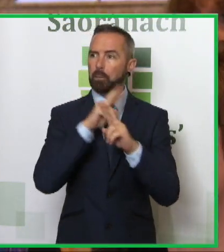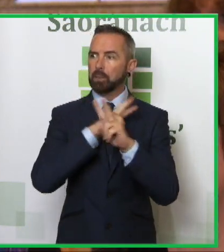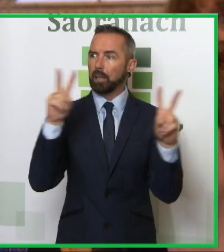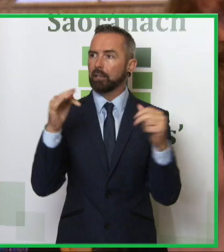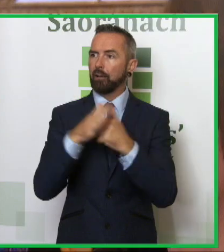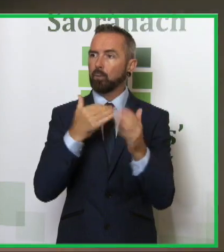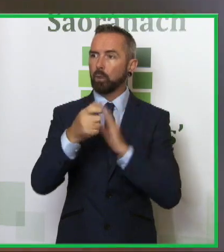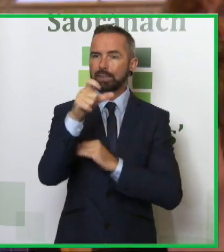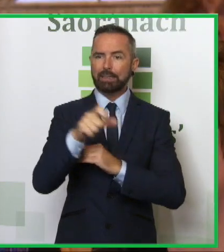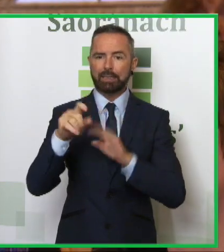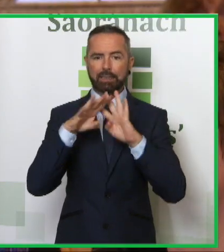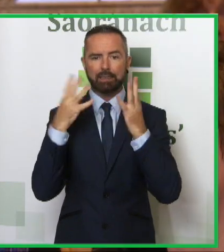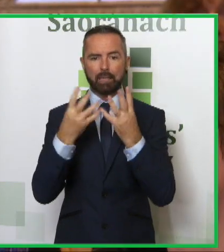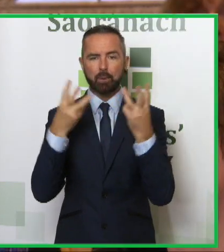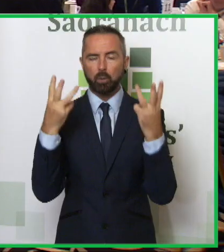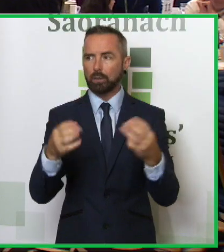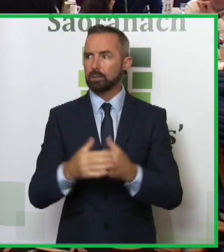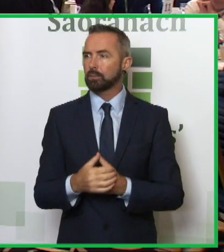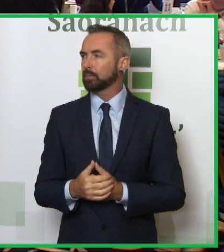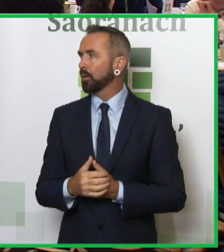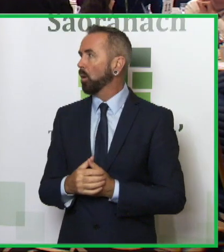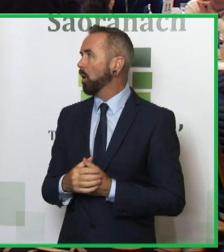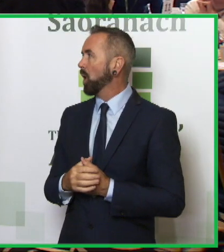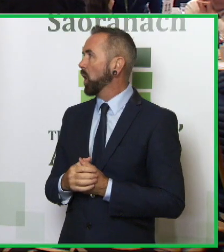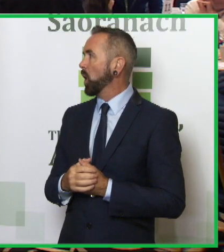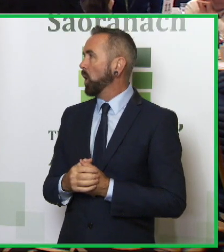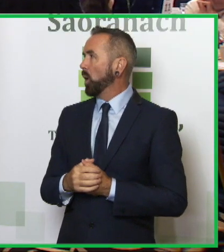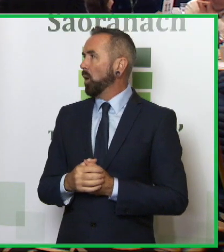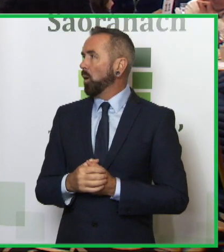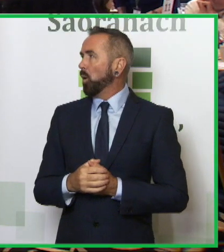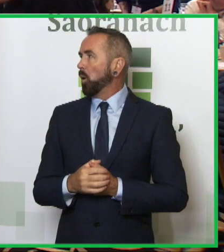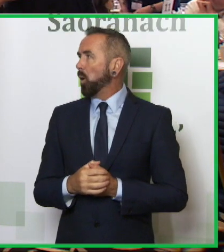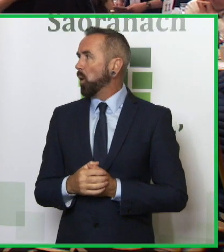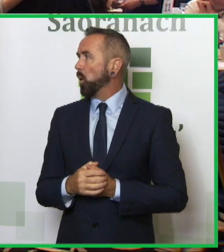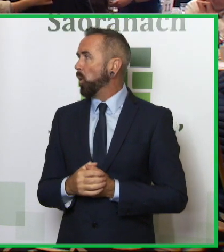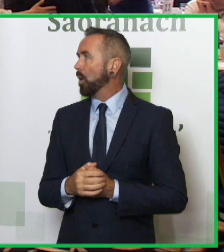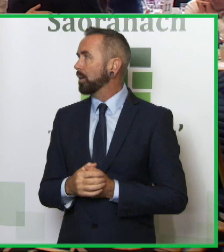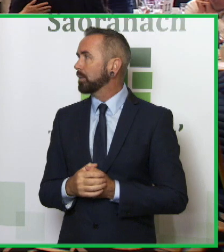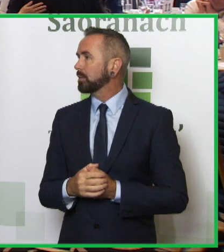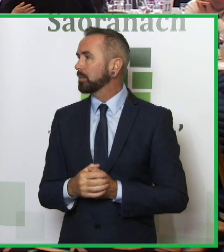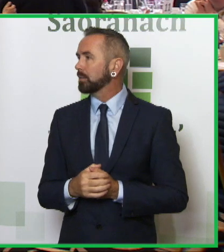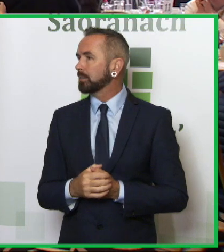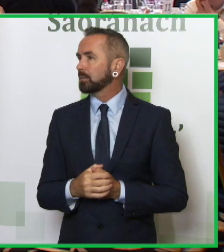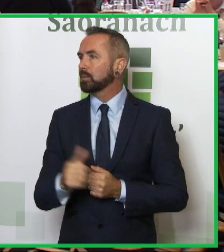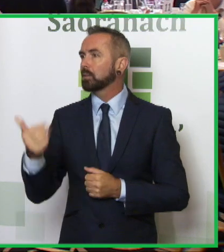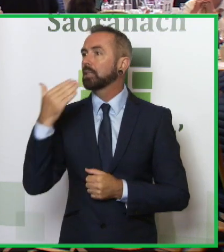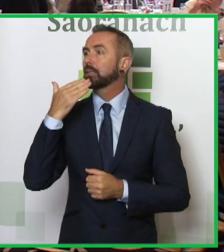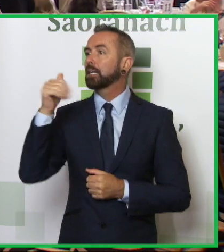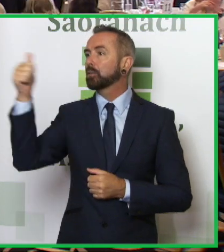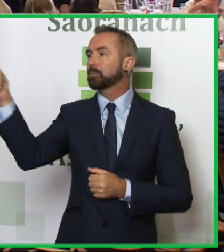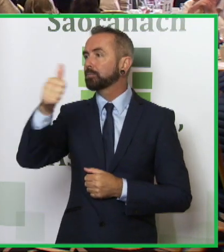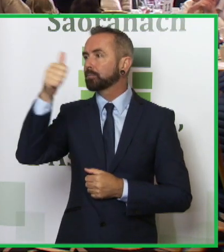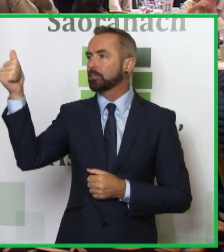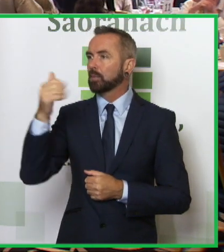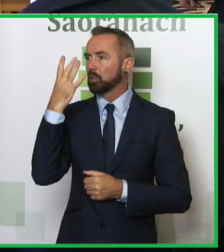what the Citizens' Assembly are choosing. Kieran, you might have heard all of that, but it was, thanks, sorry, I'll just check with